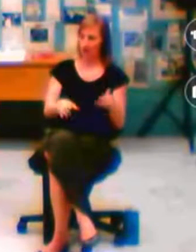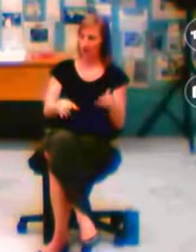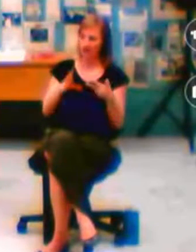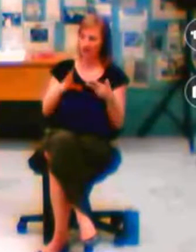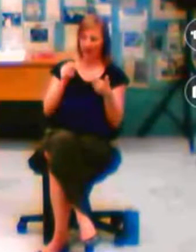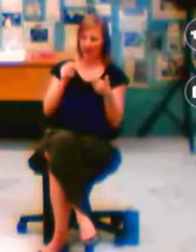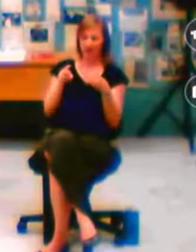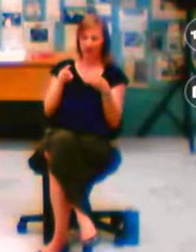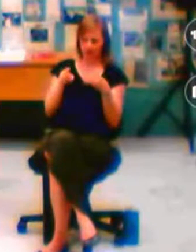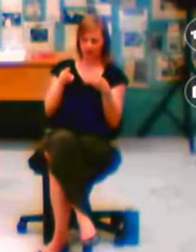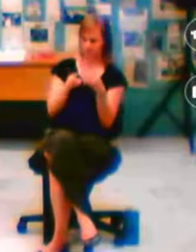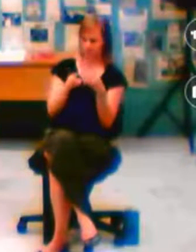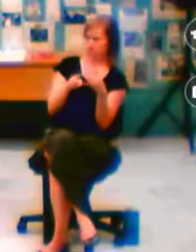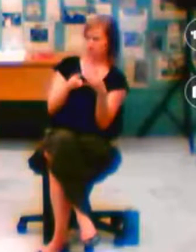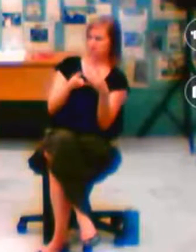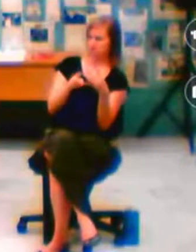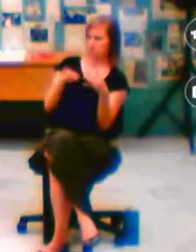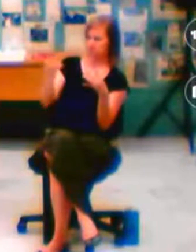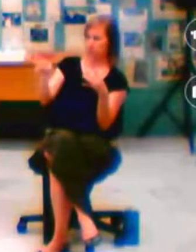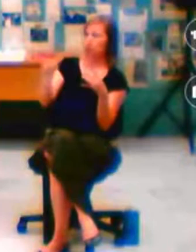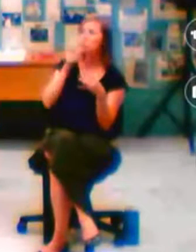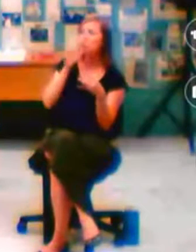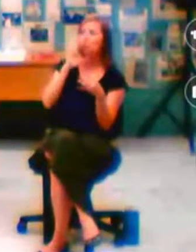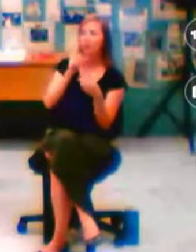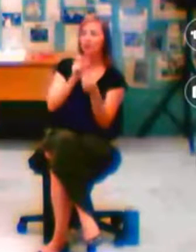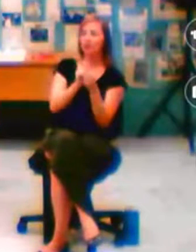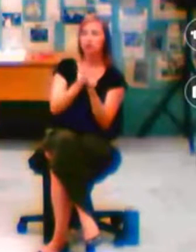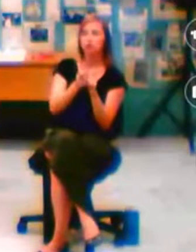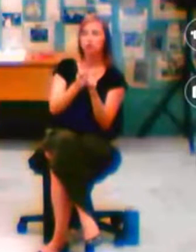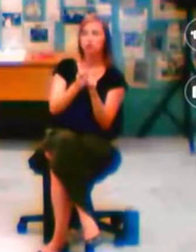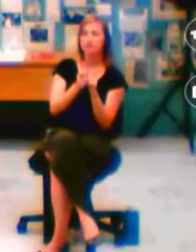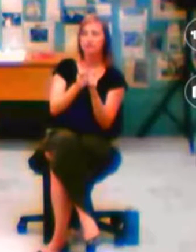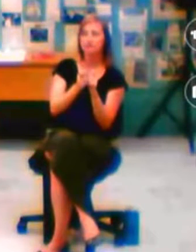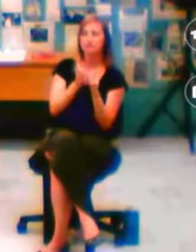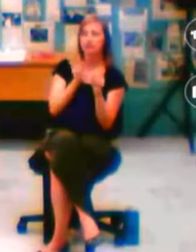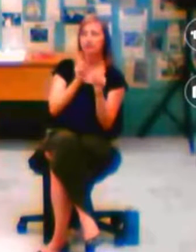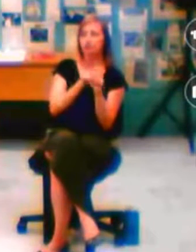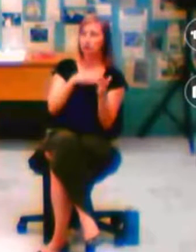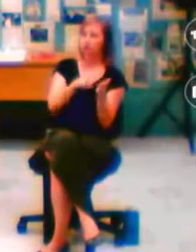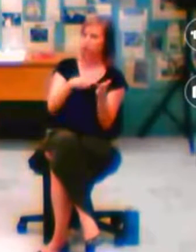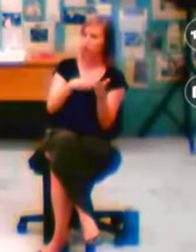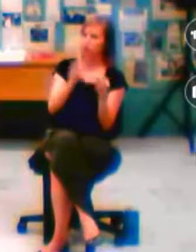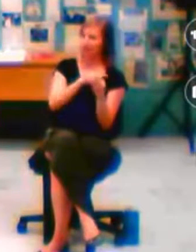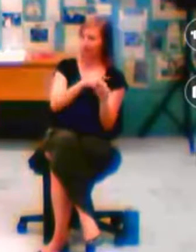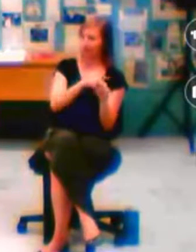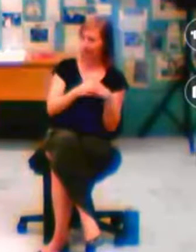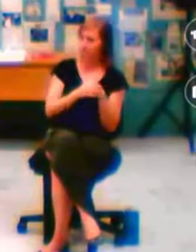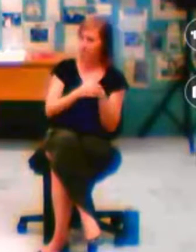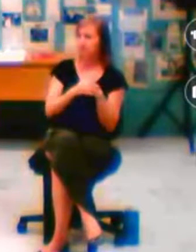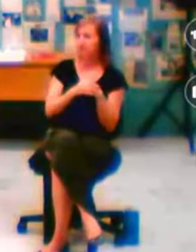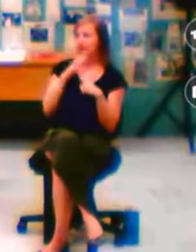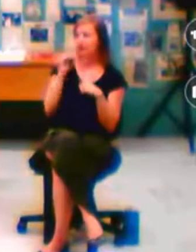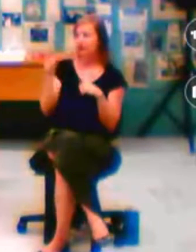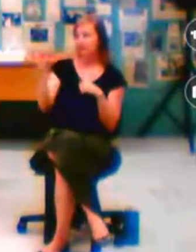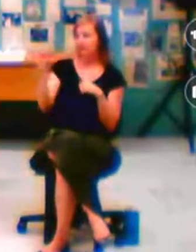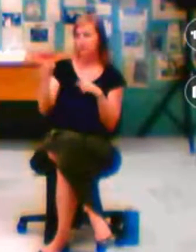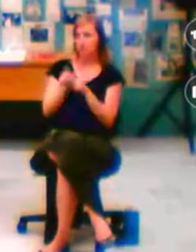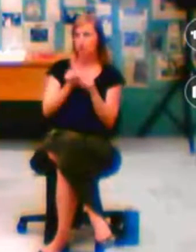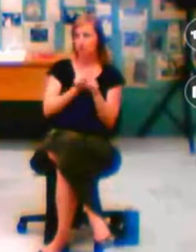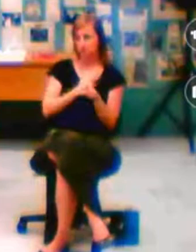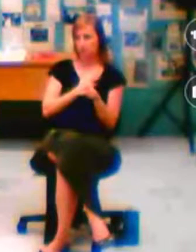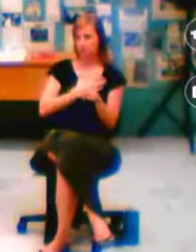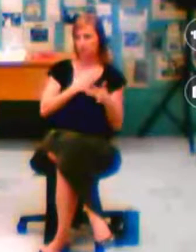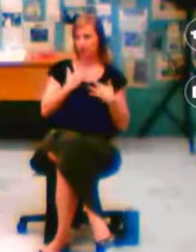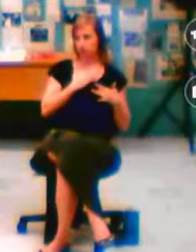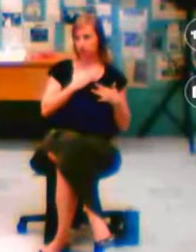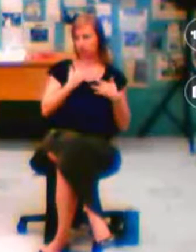I think we missed some of your questions. Yeah, I have a lot. Sorry. Oh. So I did get multi-state. I did get job loss. I